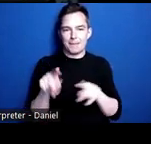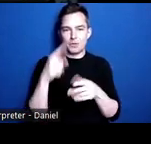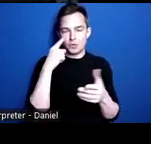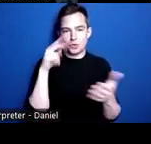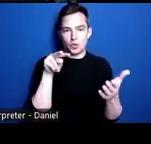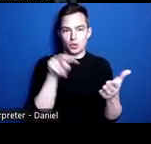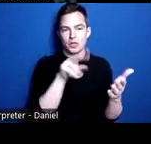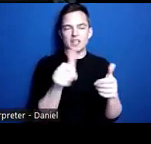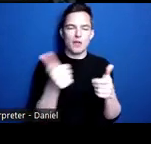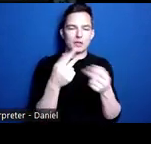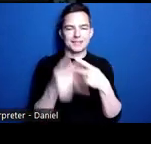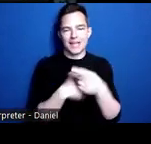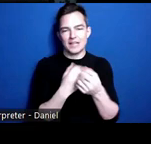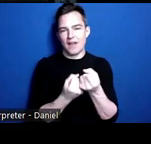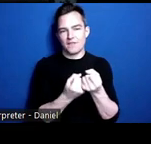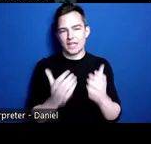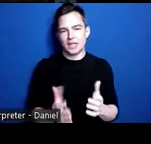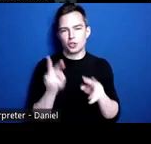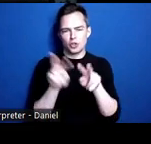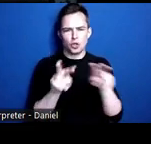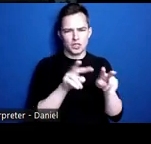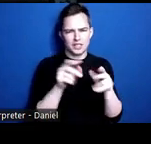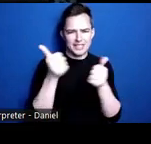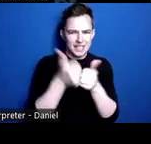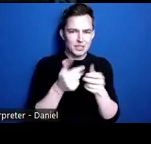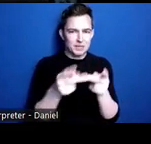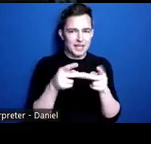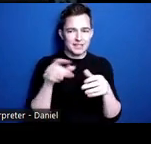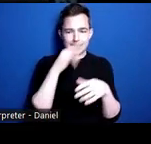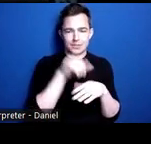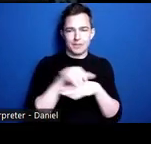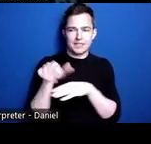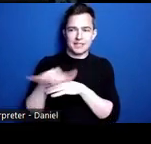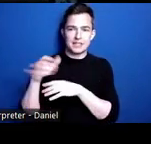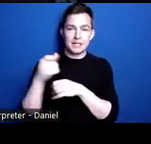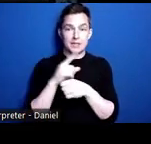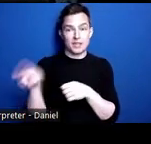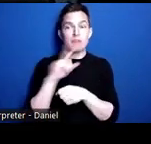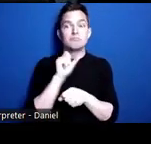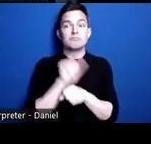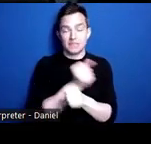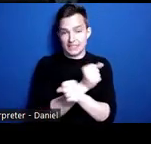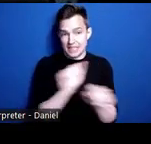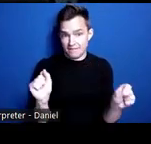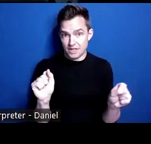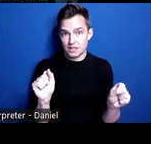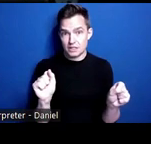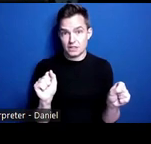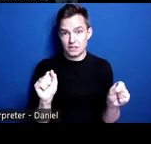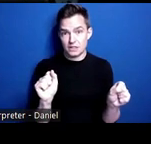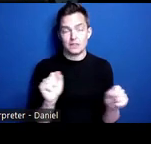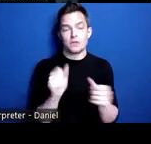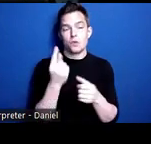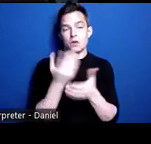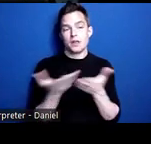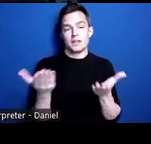other advocates, to look carefully at the facilities that kids are being sent to make sure they are safe. I mean, one of the things